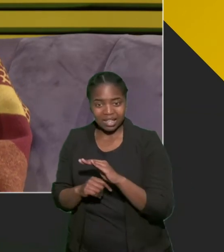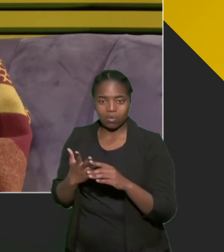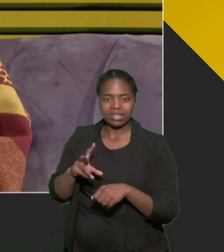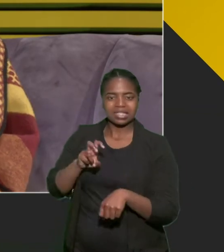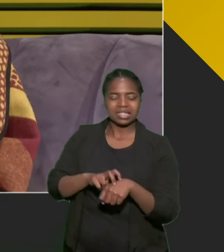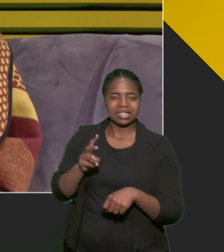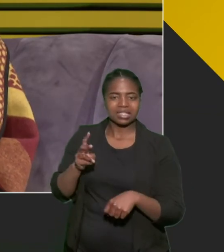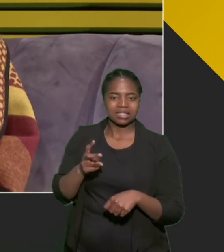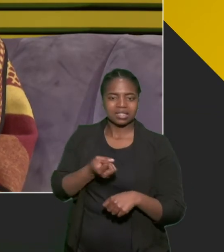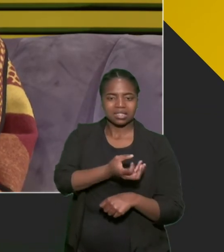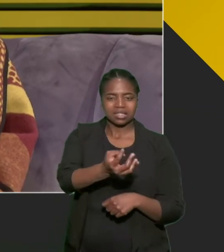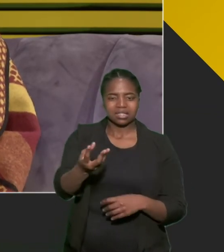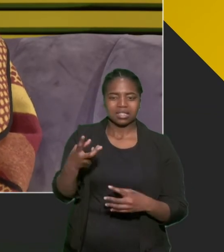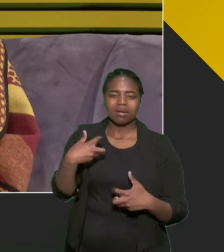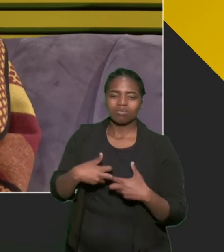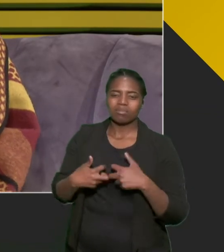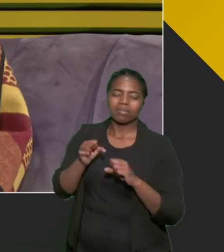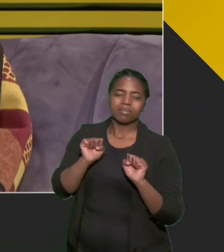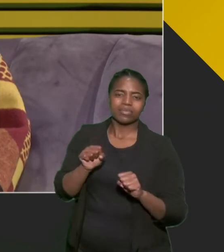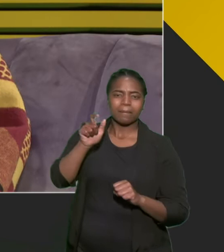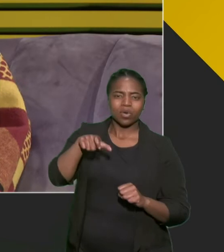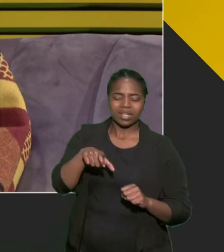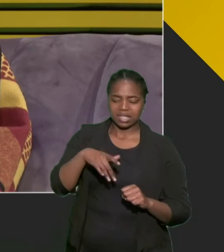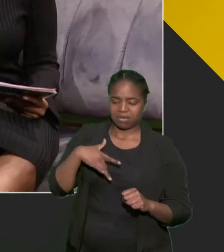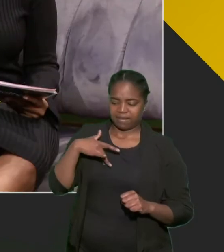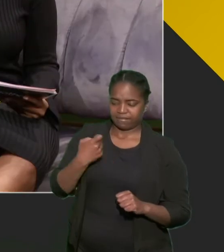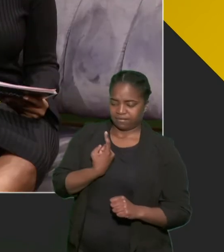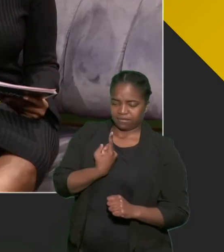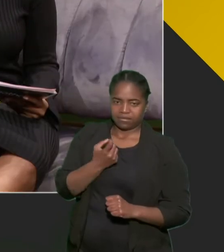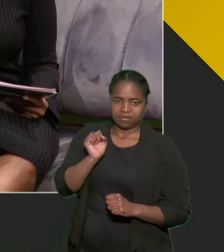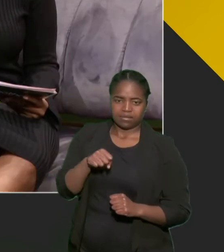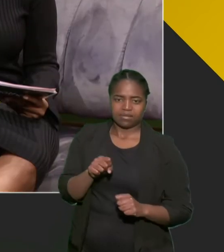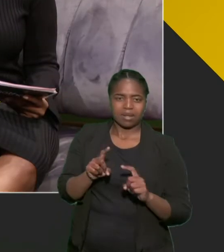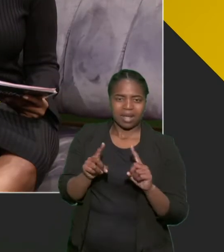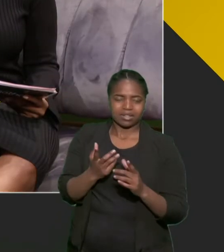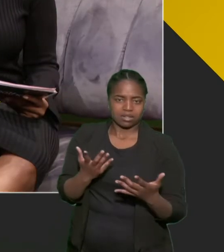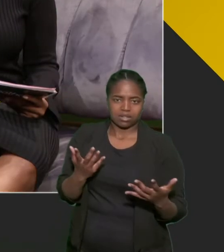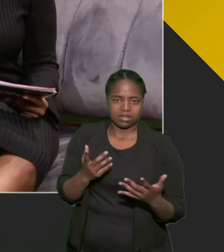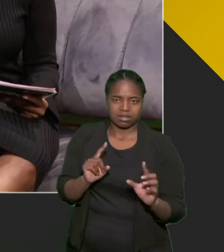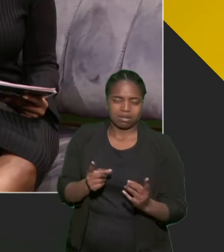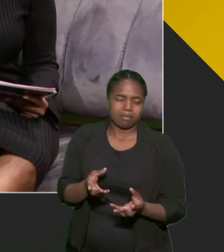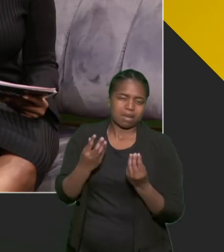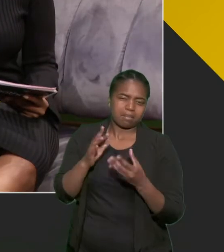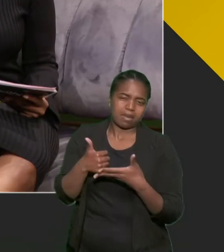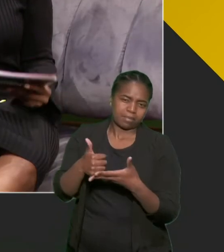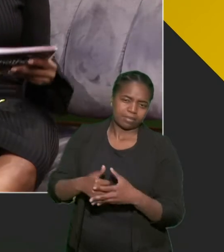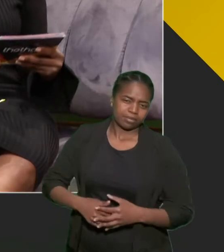what's needed is what is actually the problem. So a person would be isolated. Yeah. And wouldn't be getting the sufficient help. No. And I think